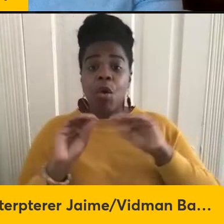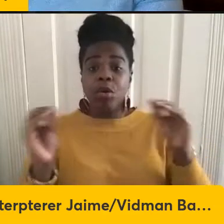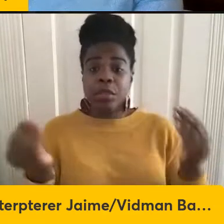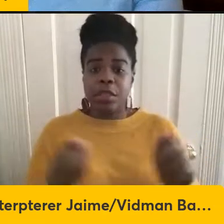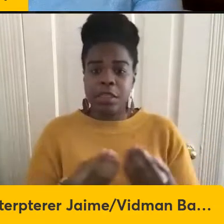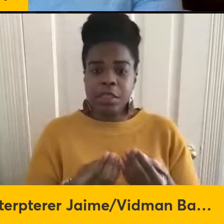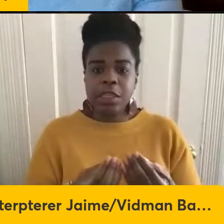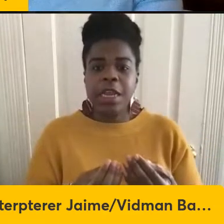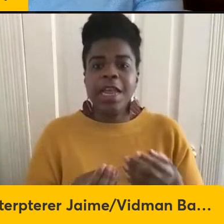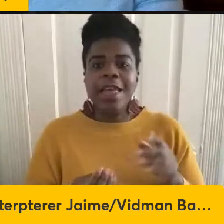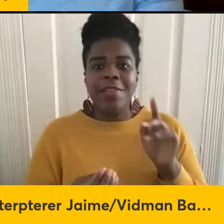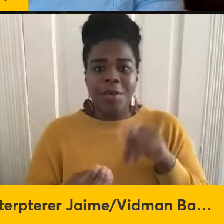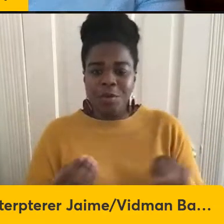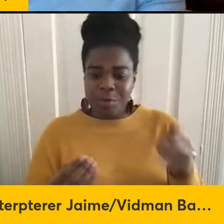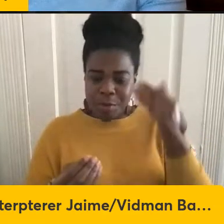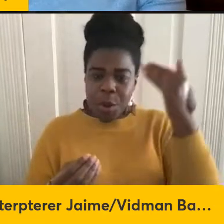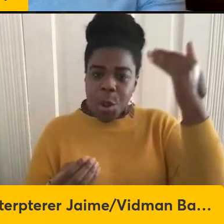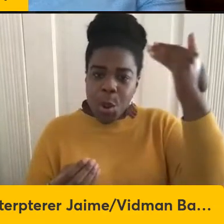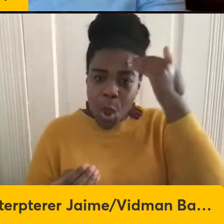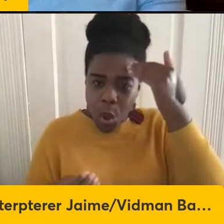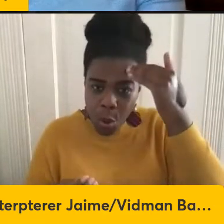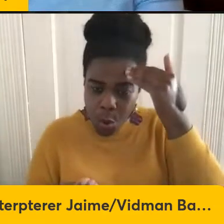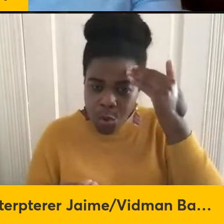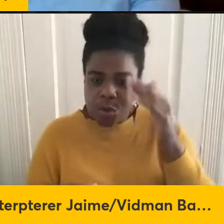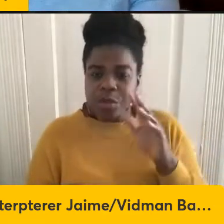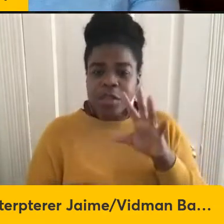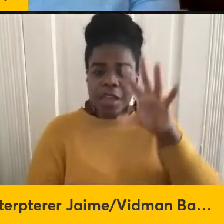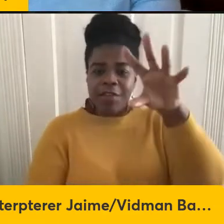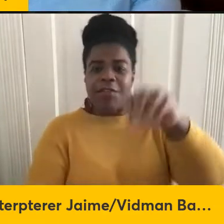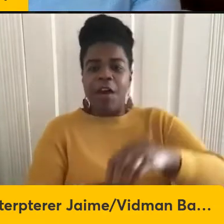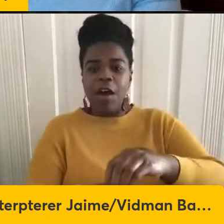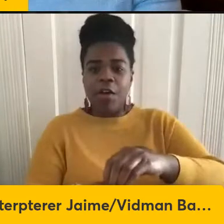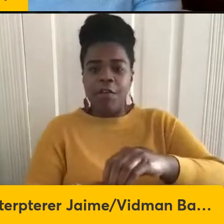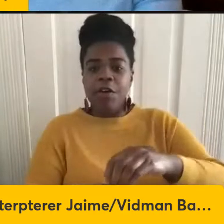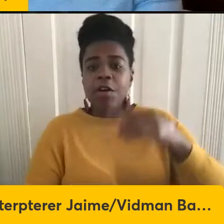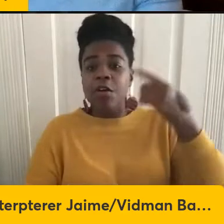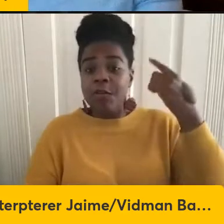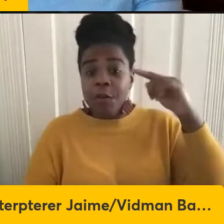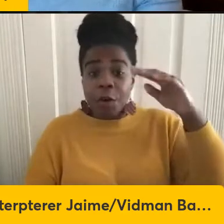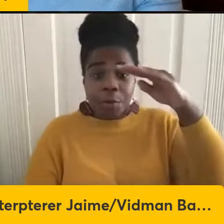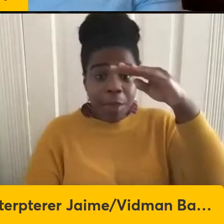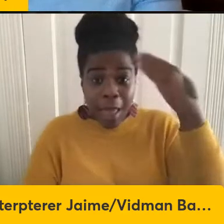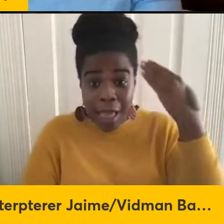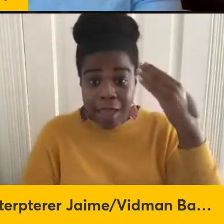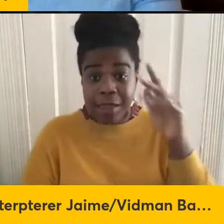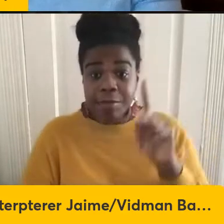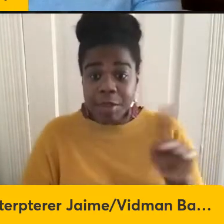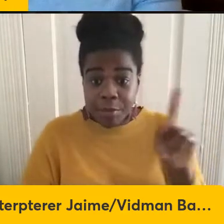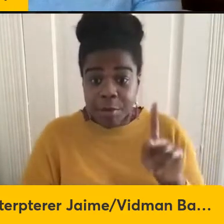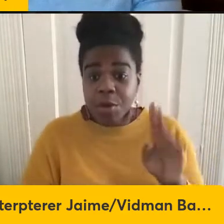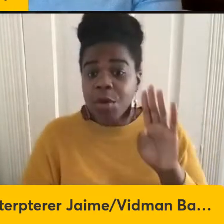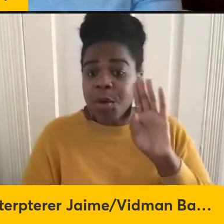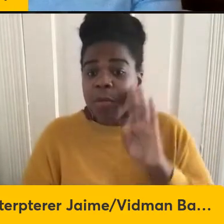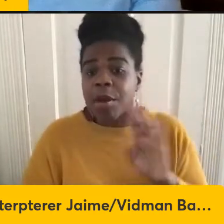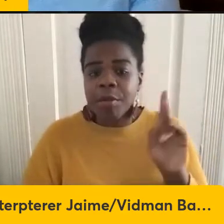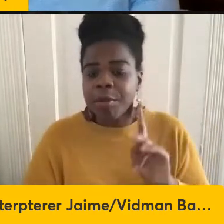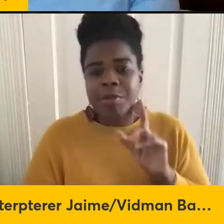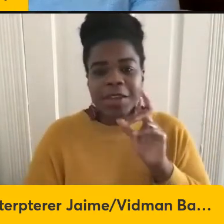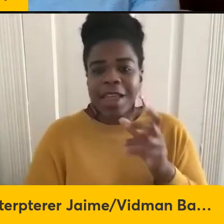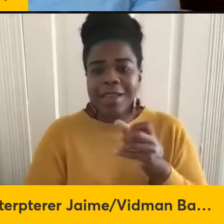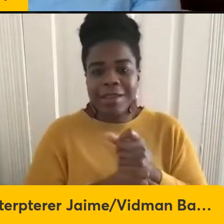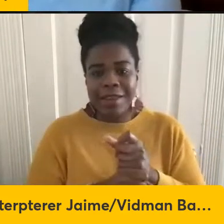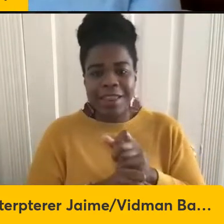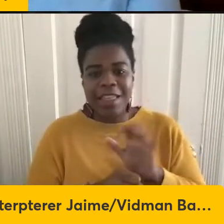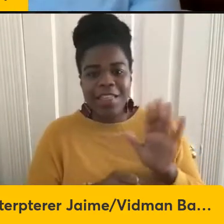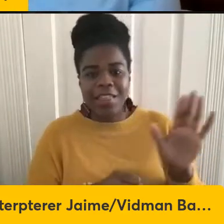people that know what they're talking about to step in when our people, Black people, brown people, aren't getting the service that they